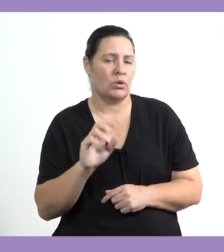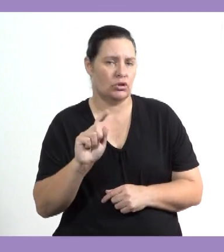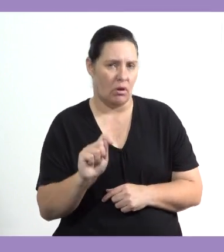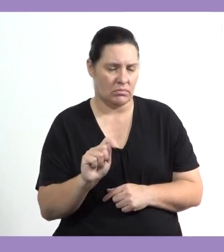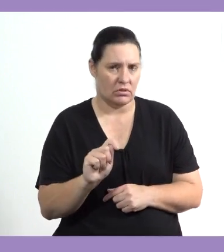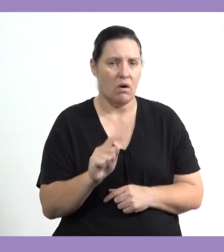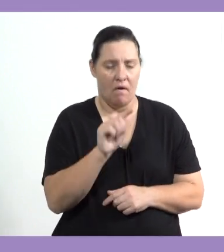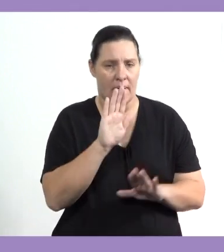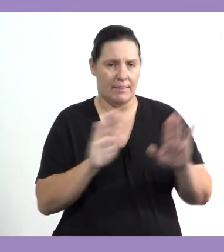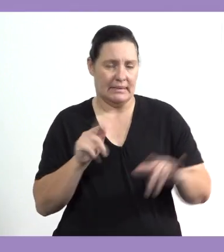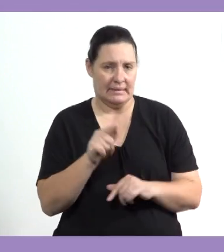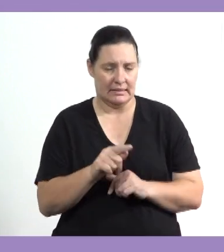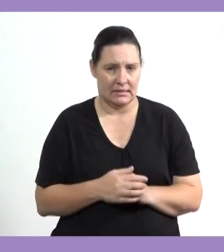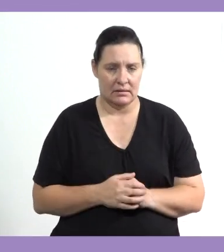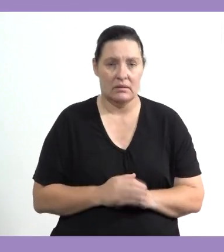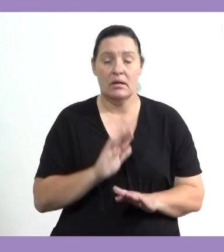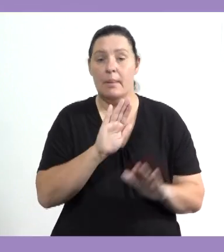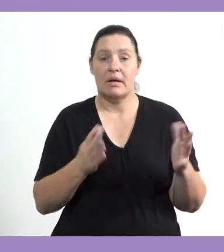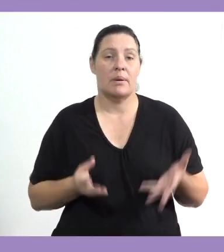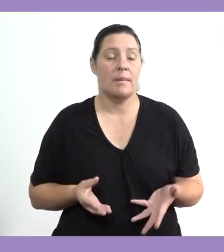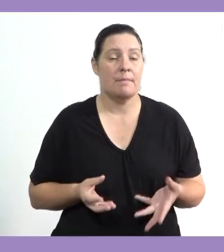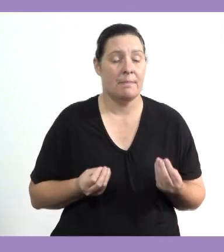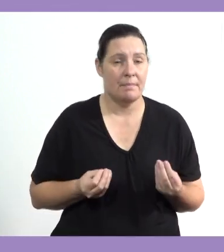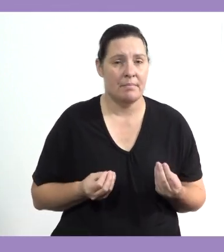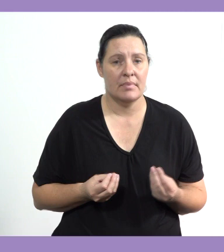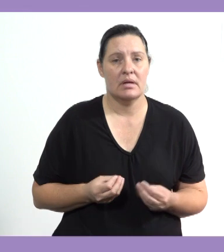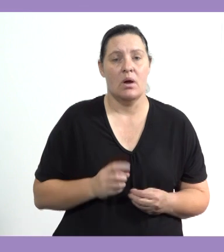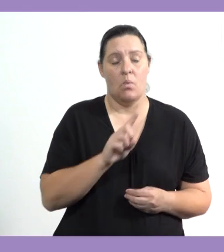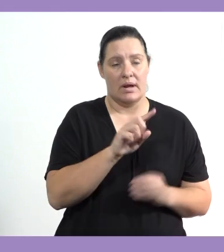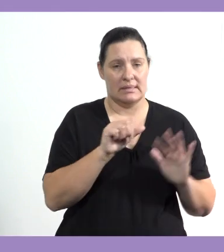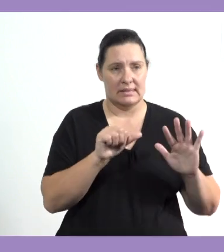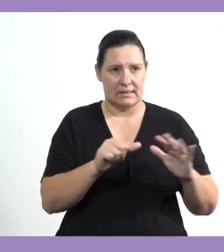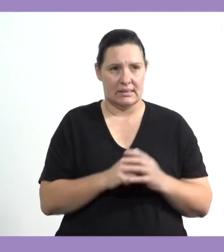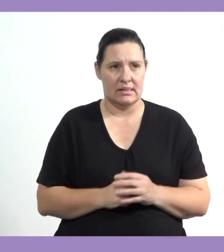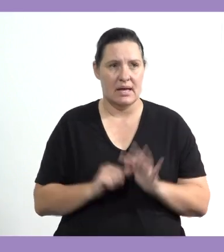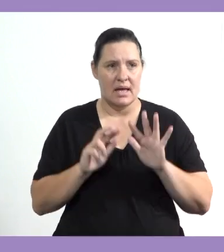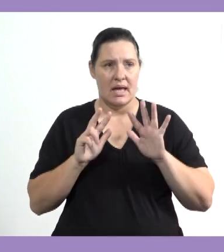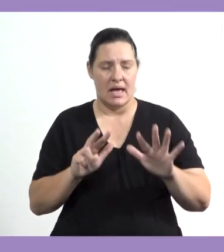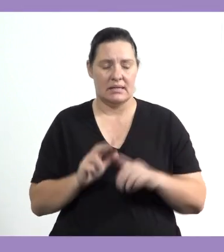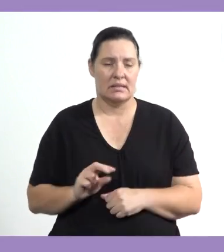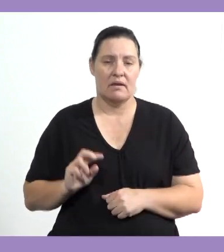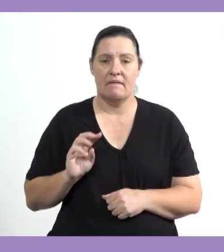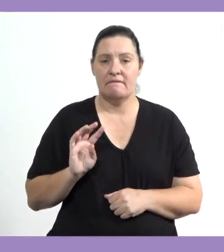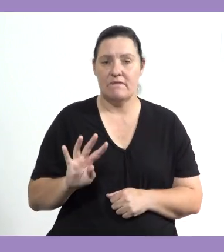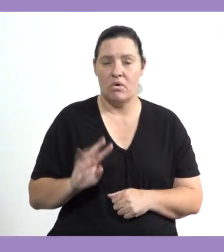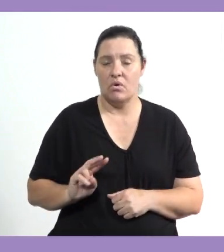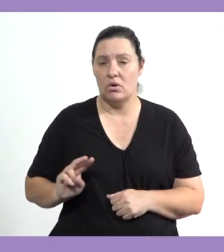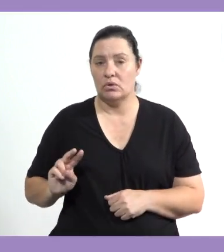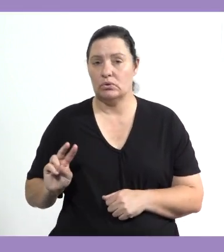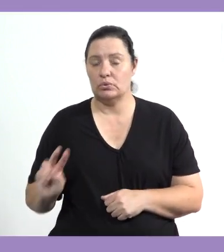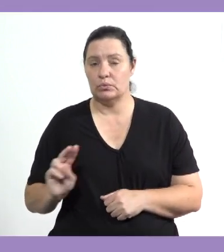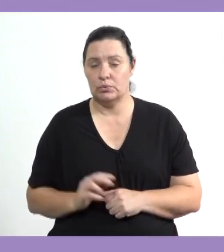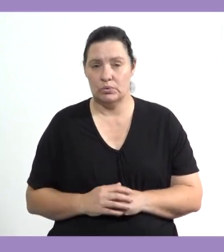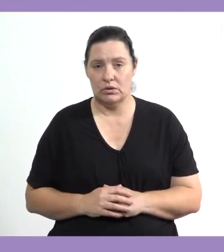three terms of the following pattern. Now the pattern that we have there is 16, 8, 4, and